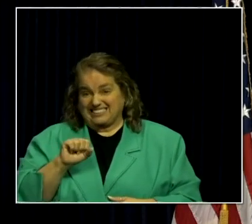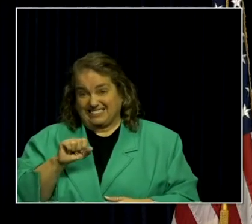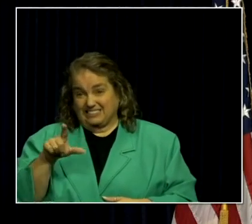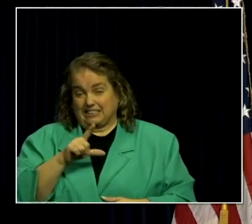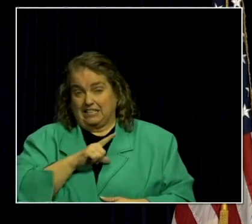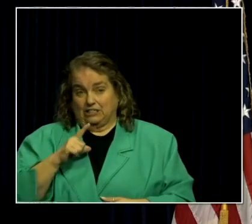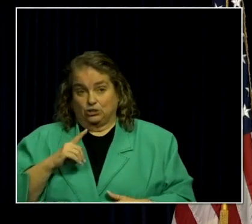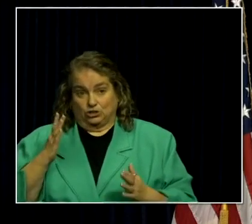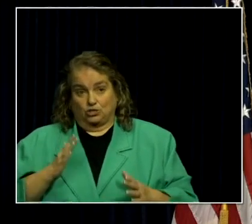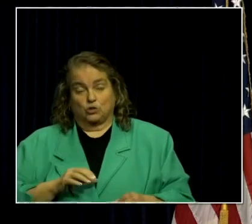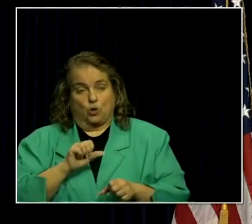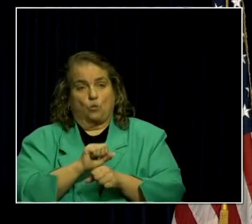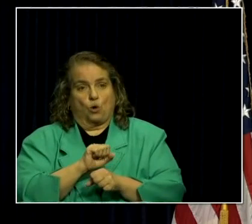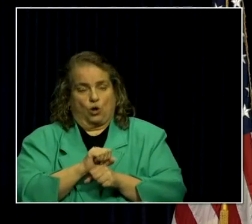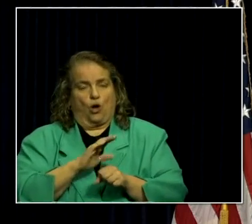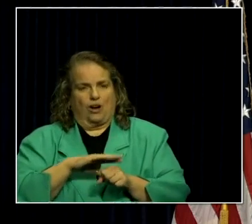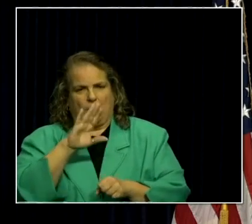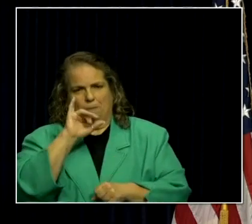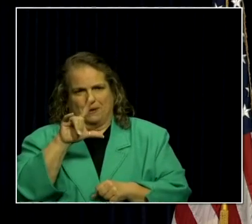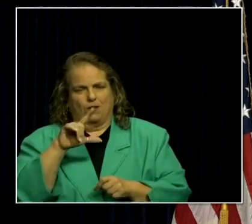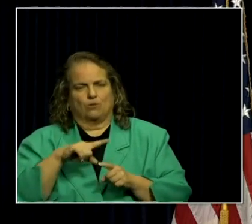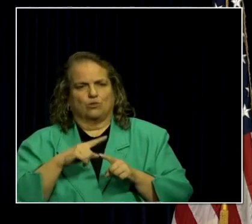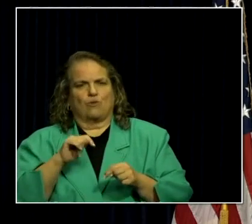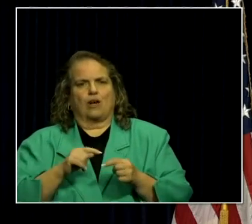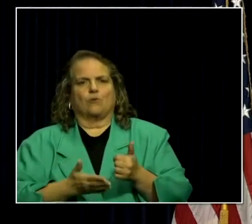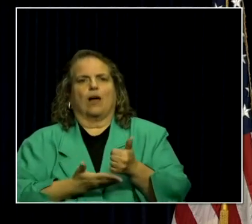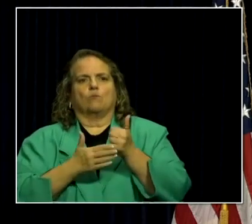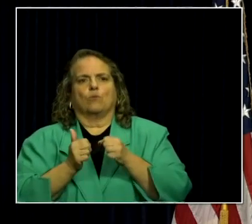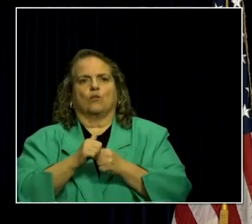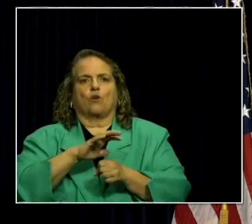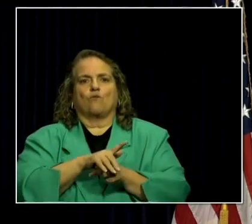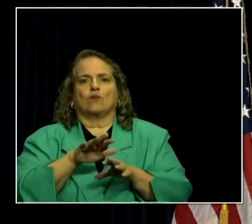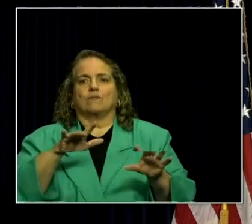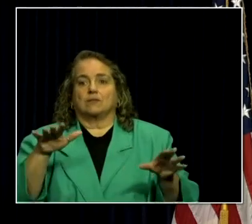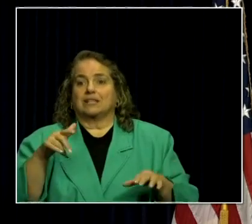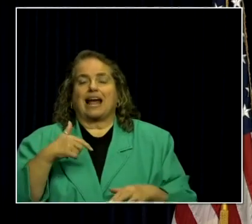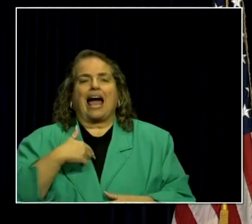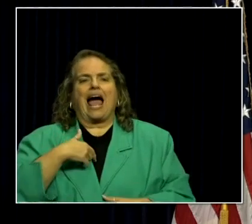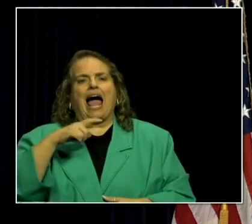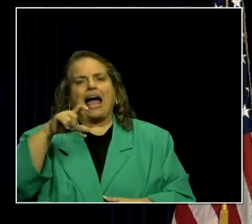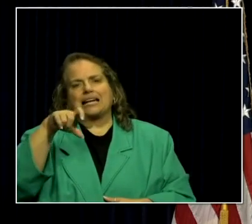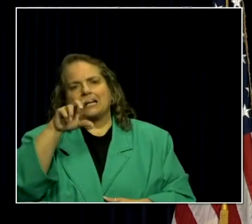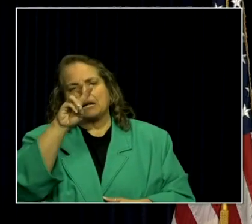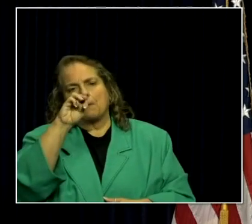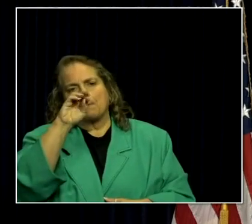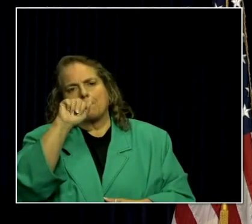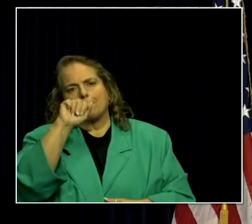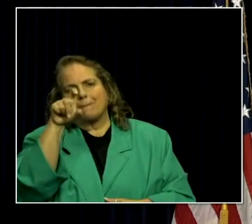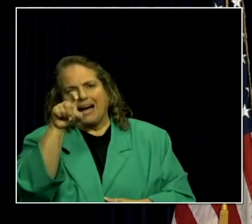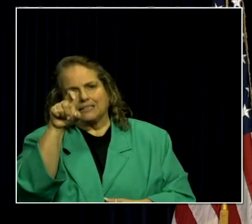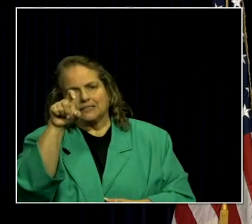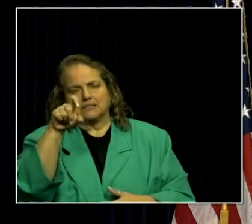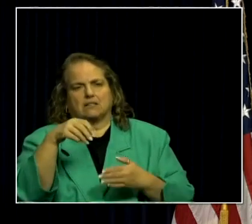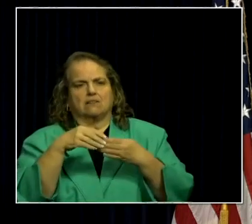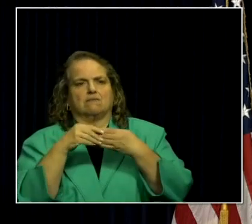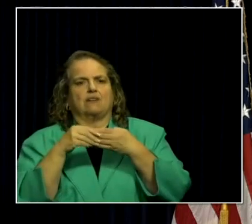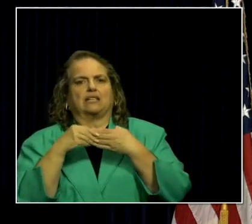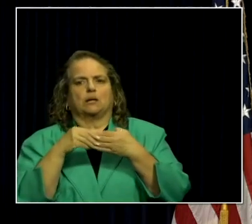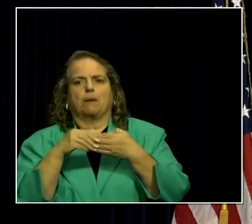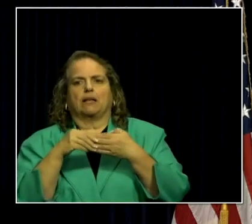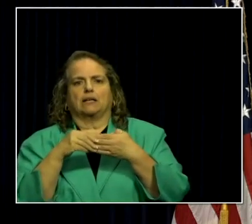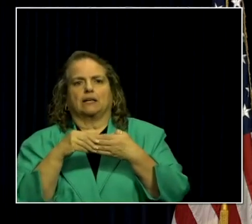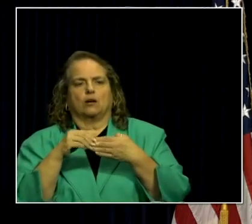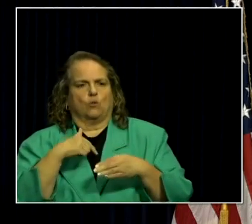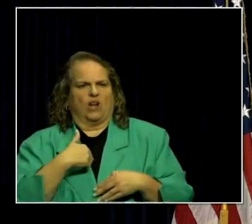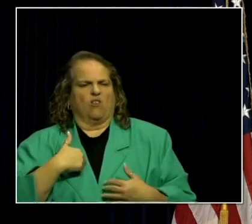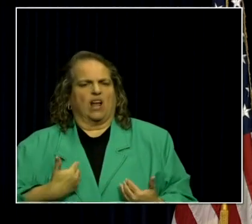relief bill. What do I need to help with our efforts? I need maximum flexibility. We are living this battle and we're fighting it day by